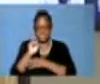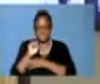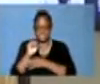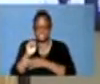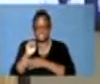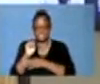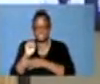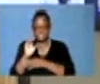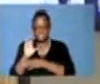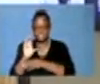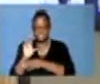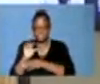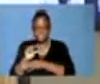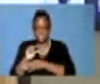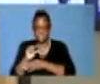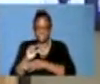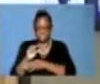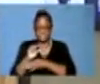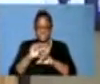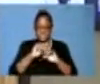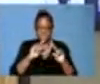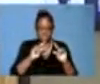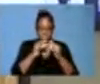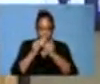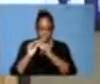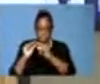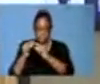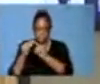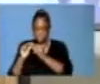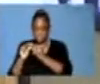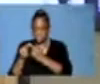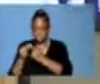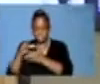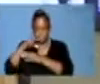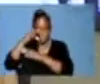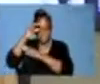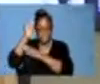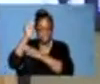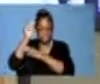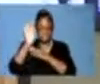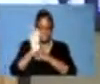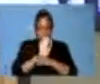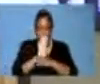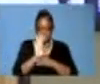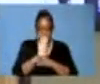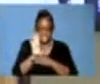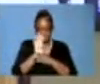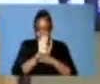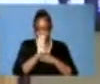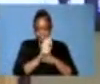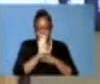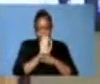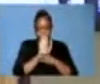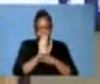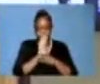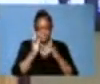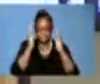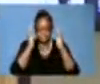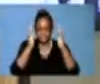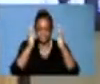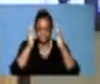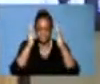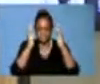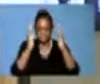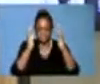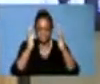in government ministries, departments, and agencies. The government has been busy with many initiatives, focusing on